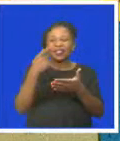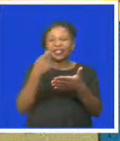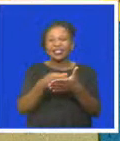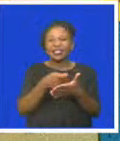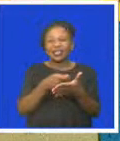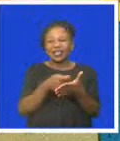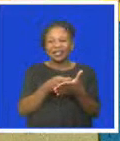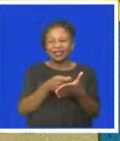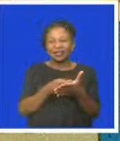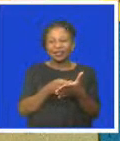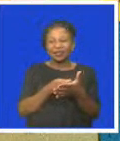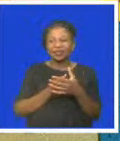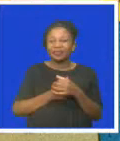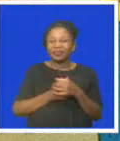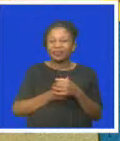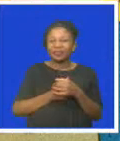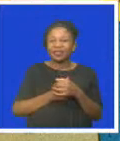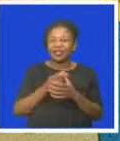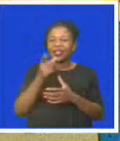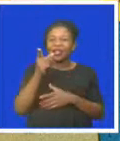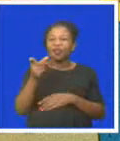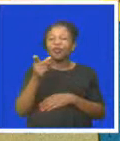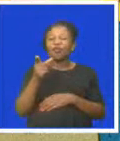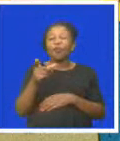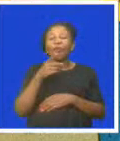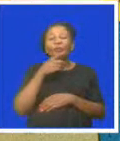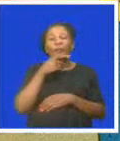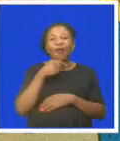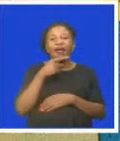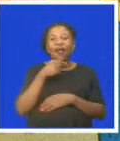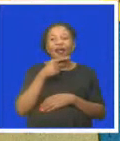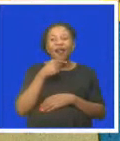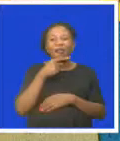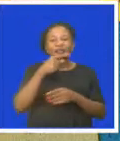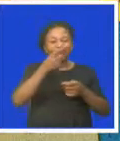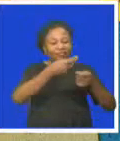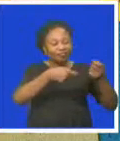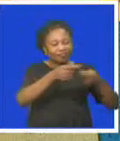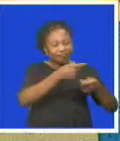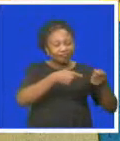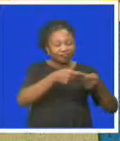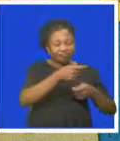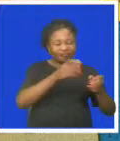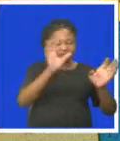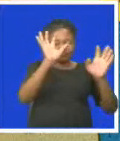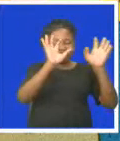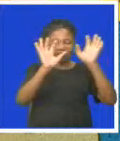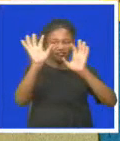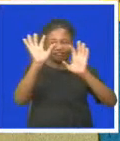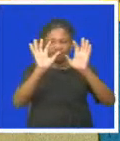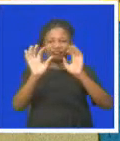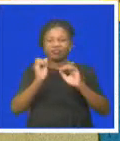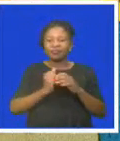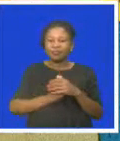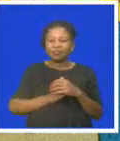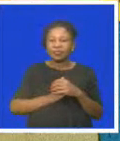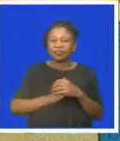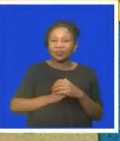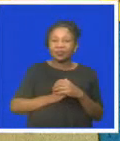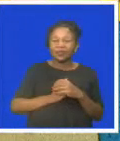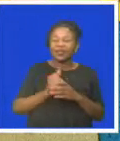And the man is a vendor. This man is a vendor. And that boy is